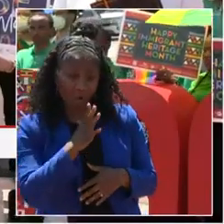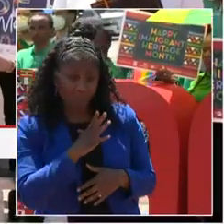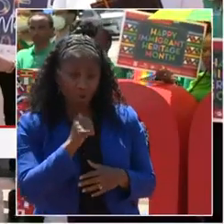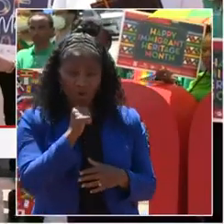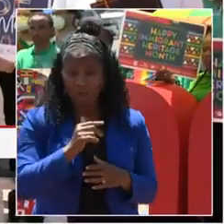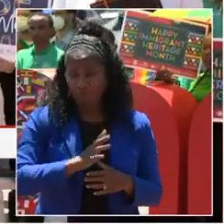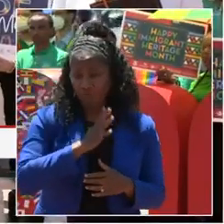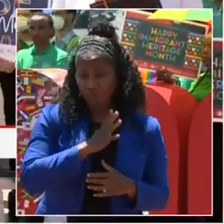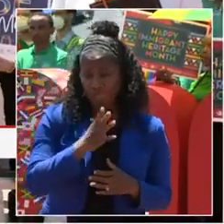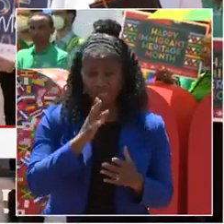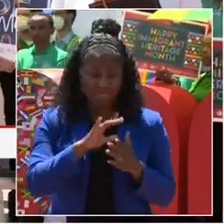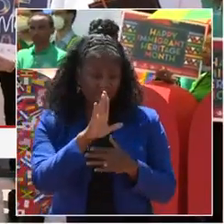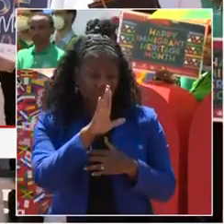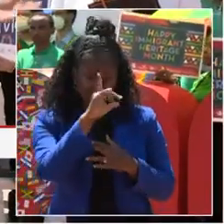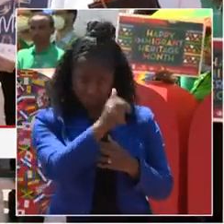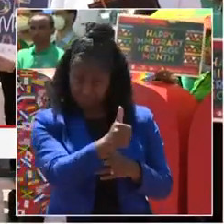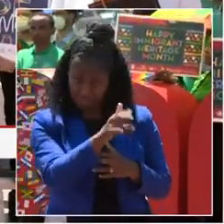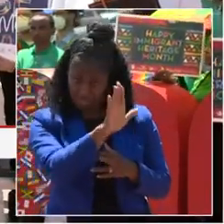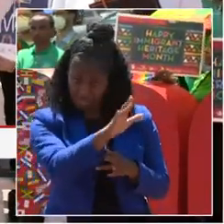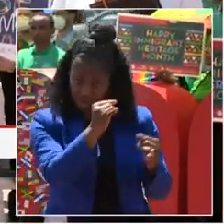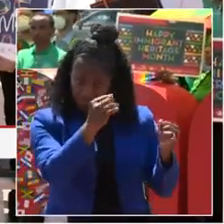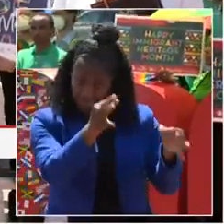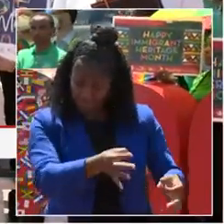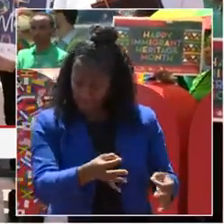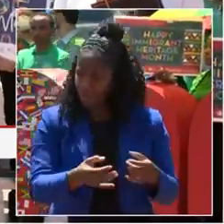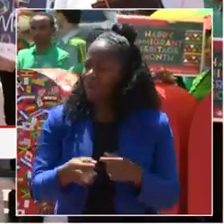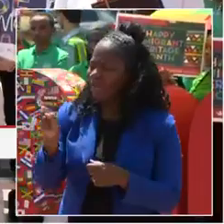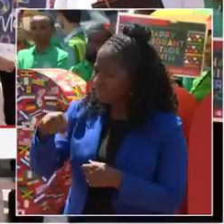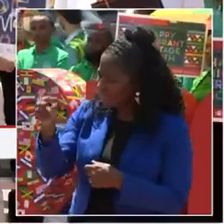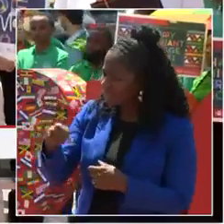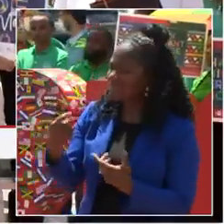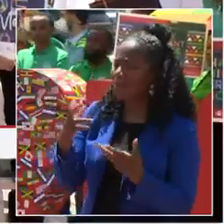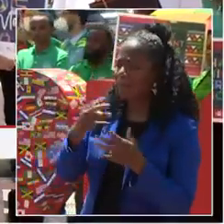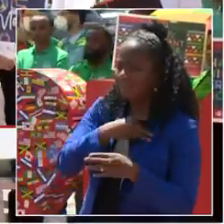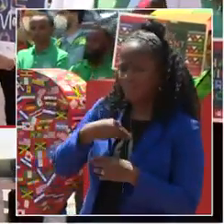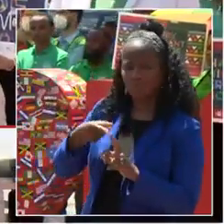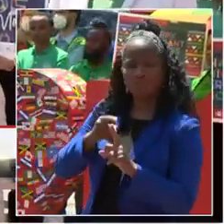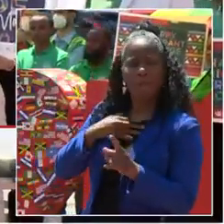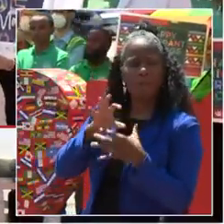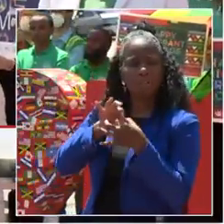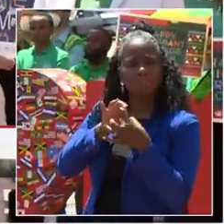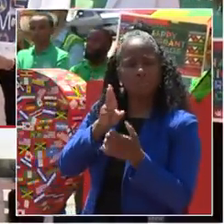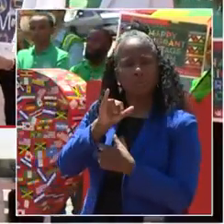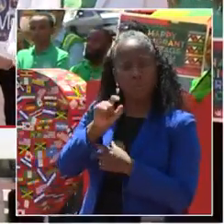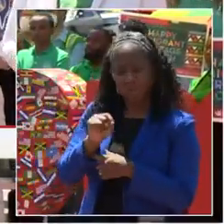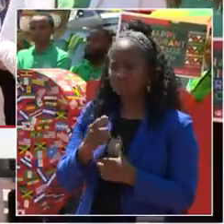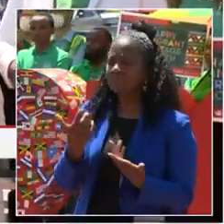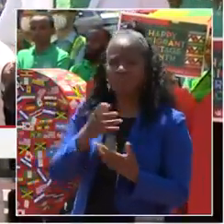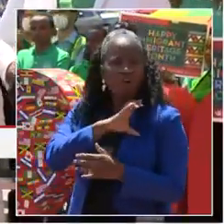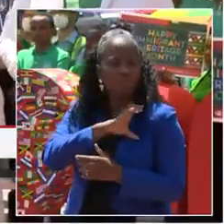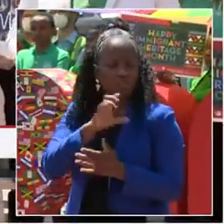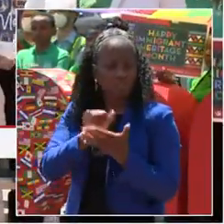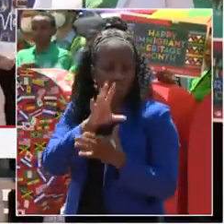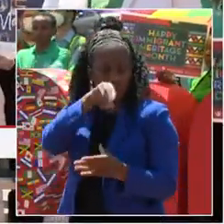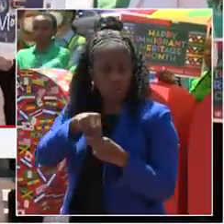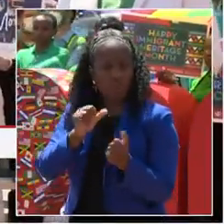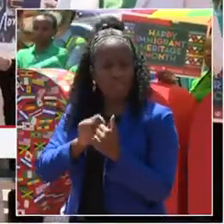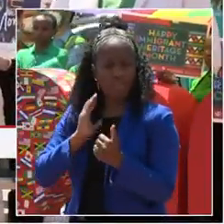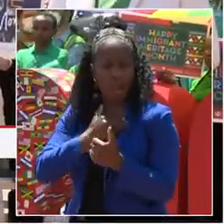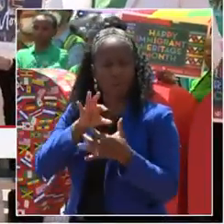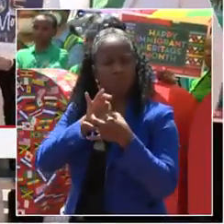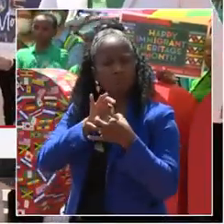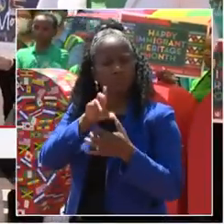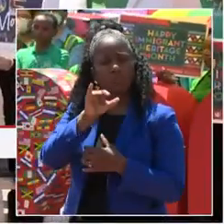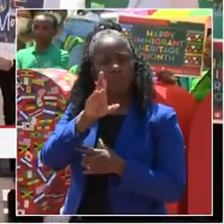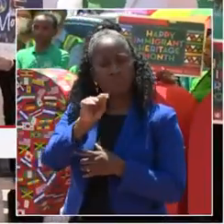individual's decision? Yeah, absolutely. The members from our liaison unit, I'm sure that there will be the officers who are part of our liaison unit who